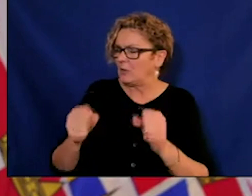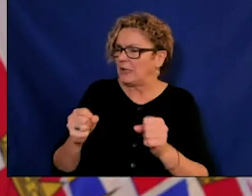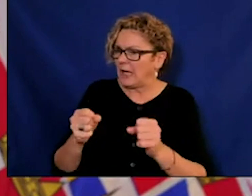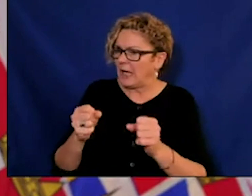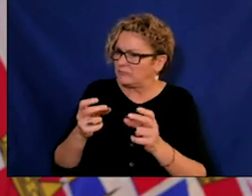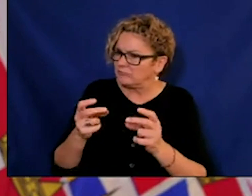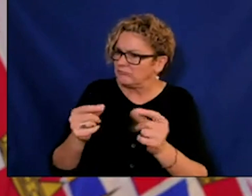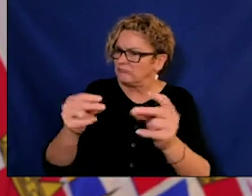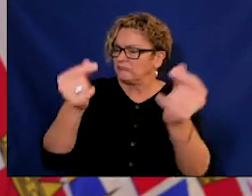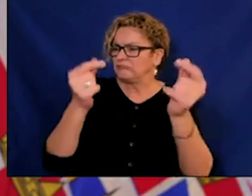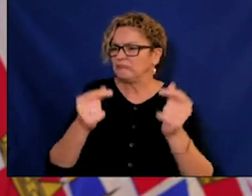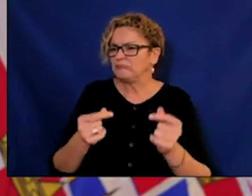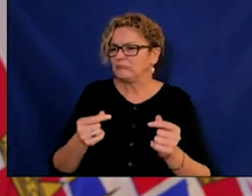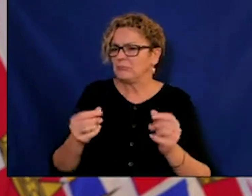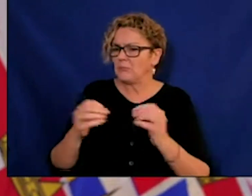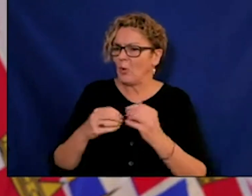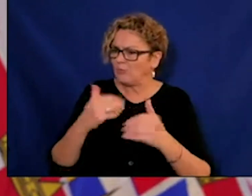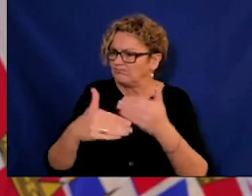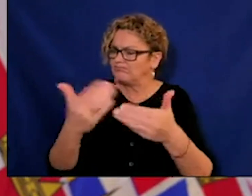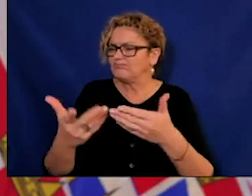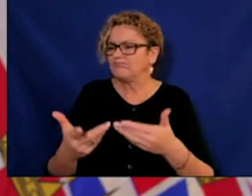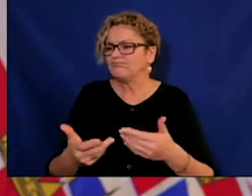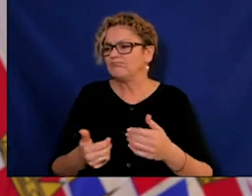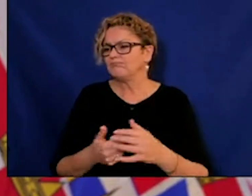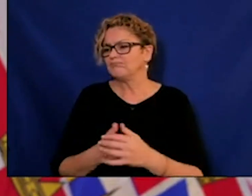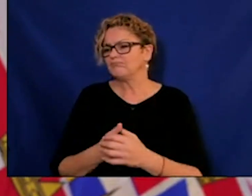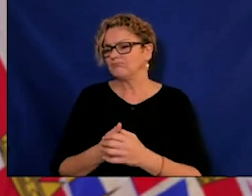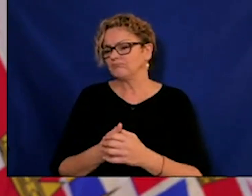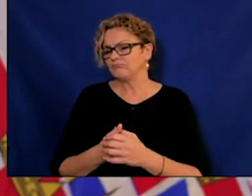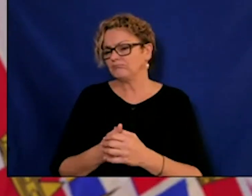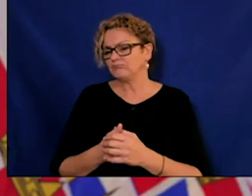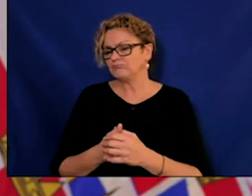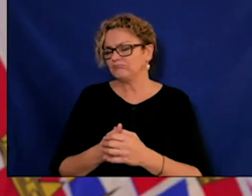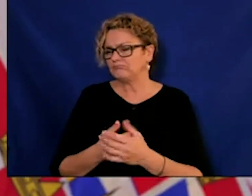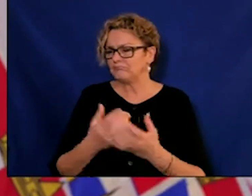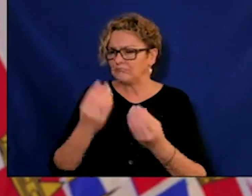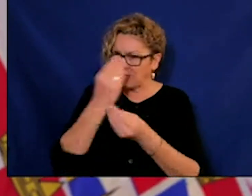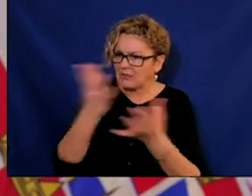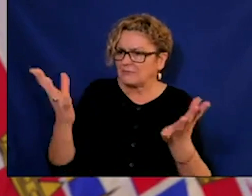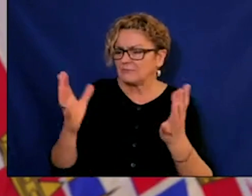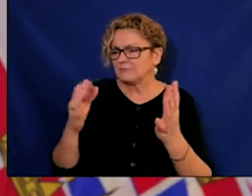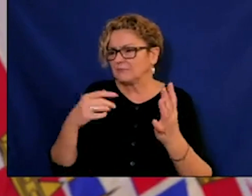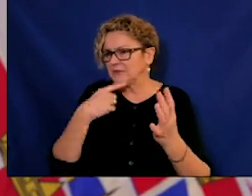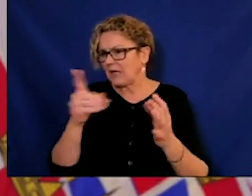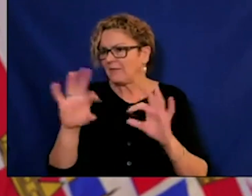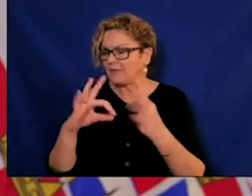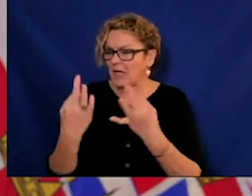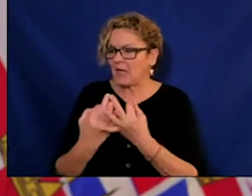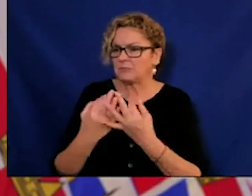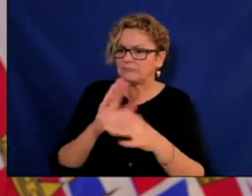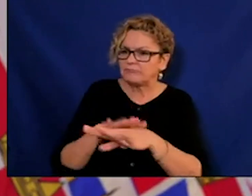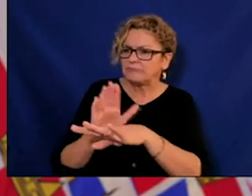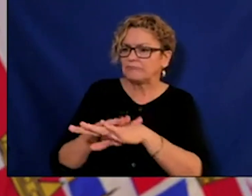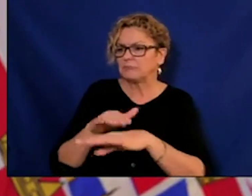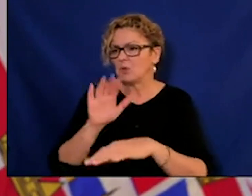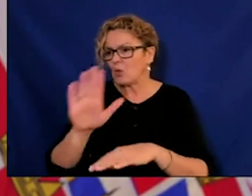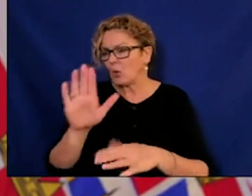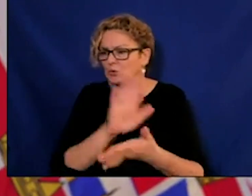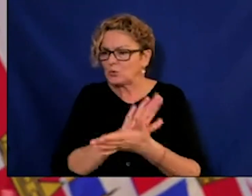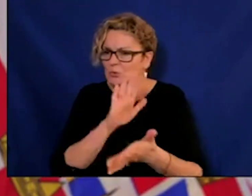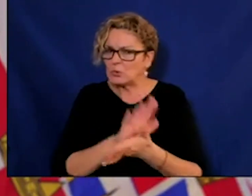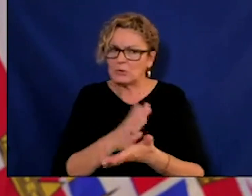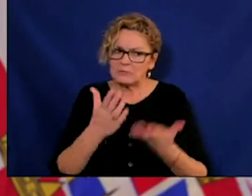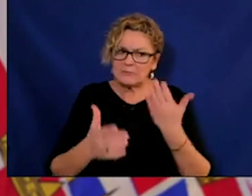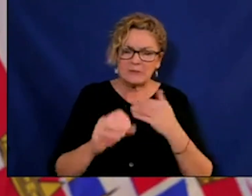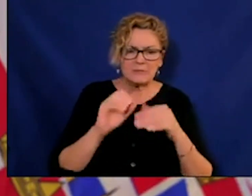as possible? Yeah, so our focus is obviously on making sure that the families and the school community is notified as